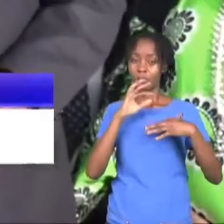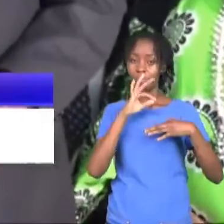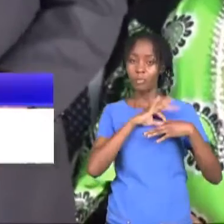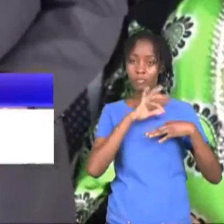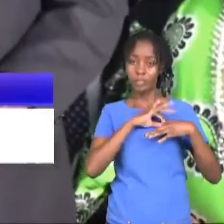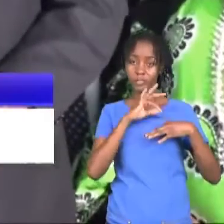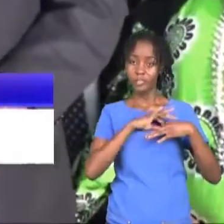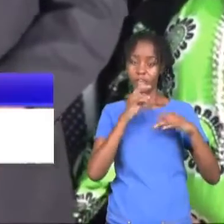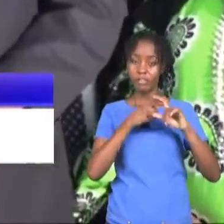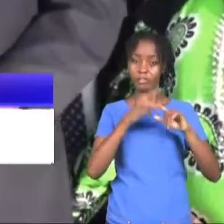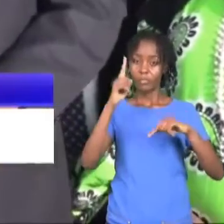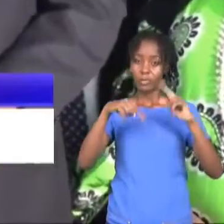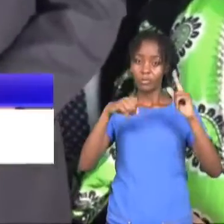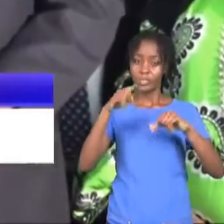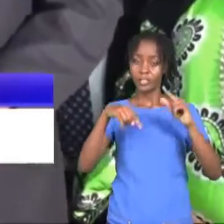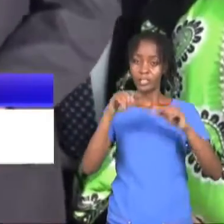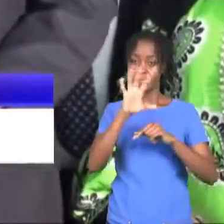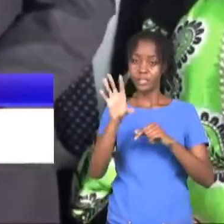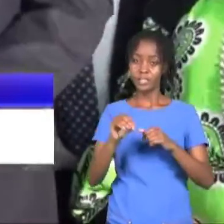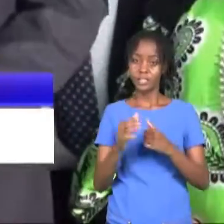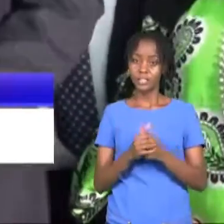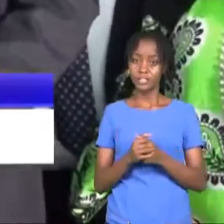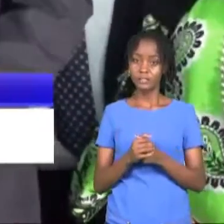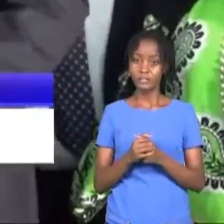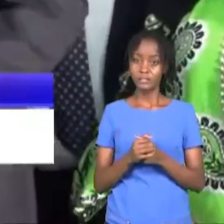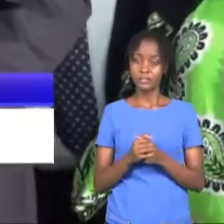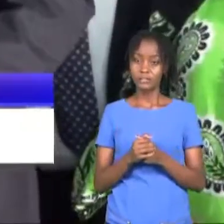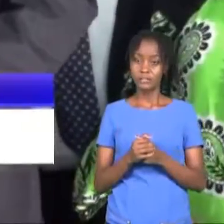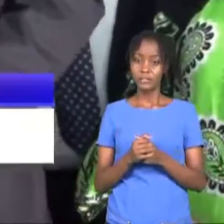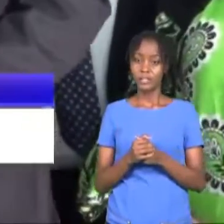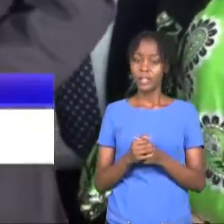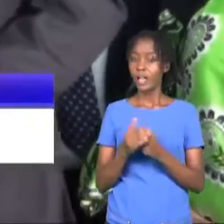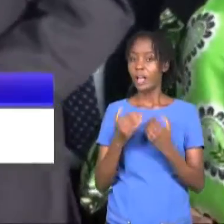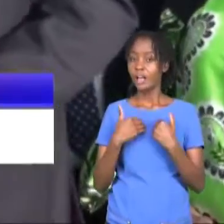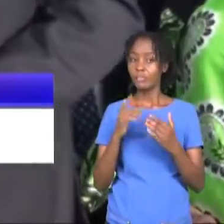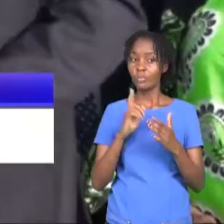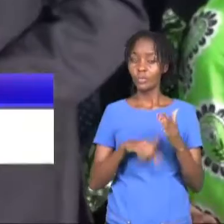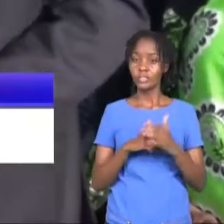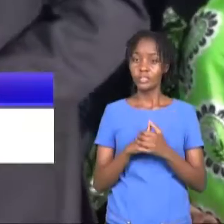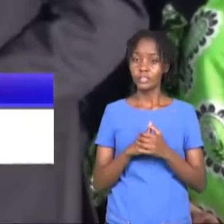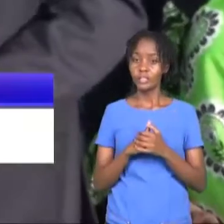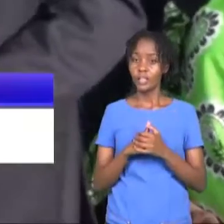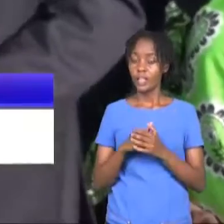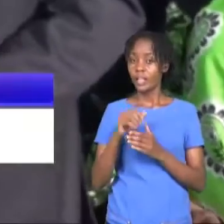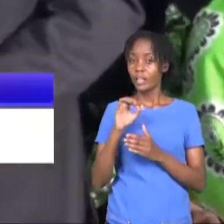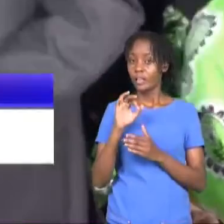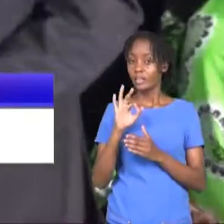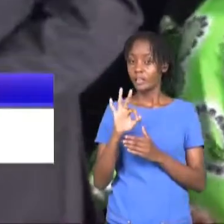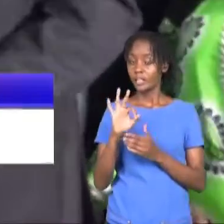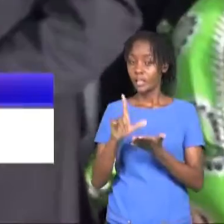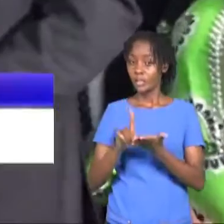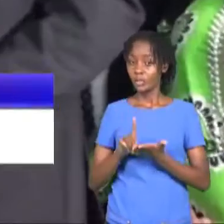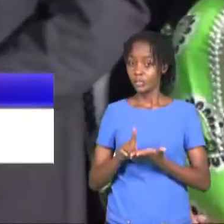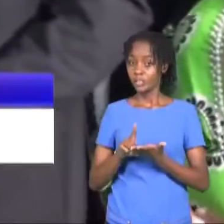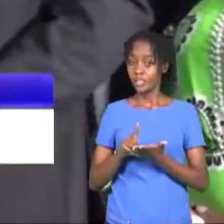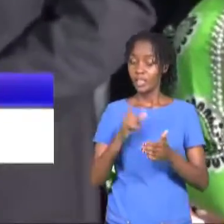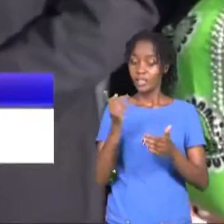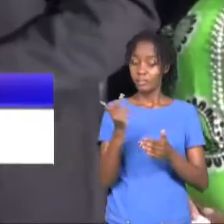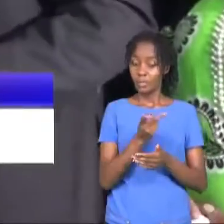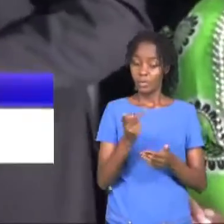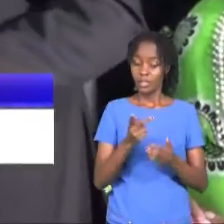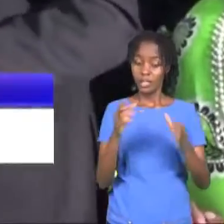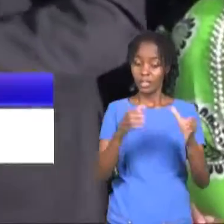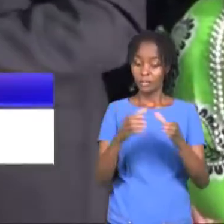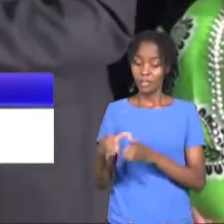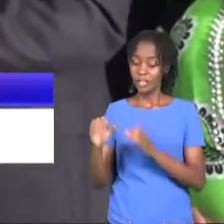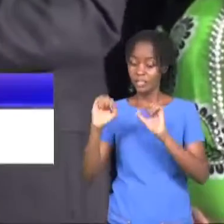interest rates and flexible repayment periods of up to 3 years on loan facilities after the signing of the Memorandum of Understanding